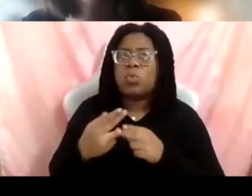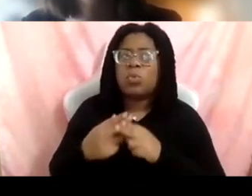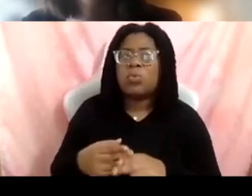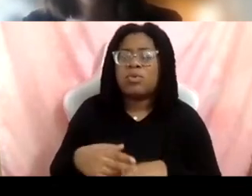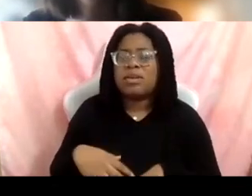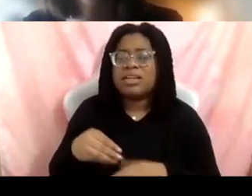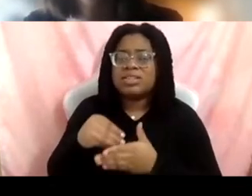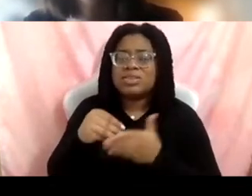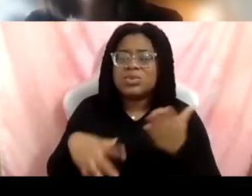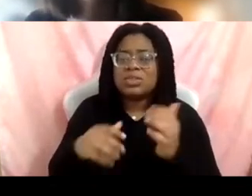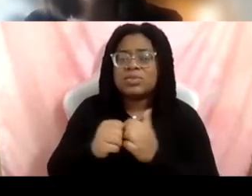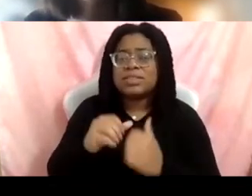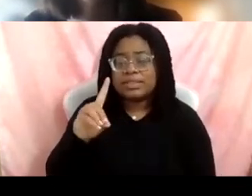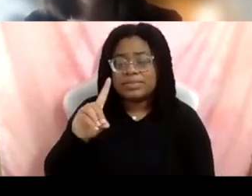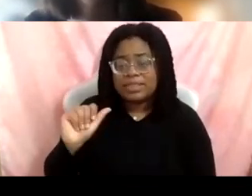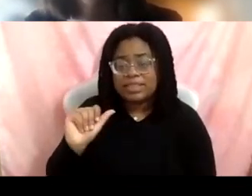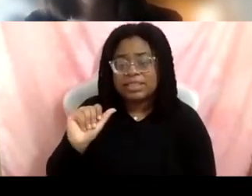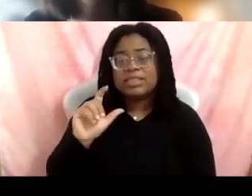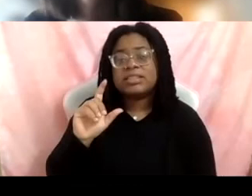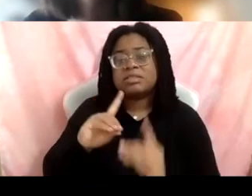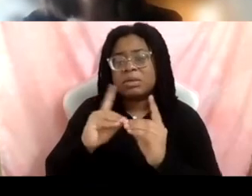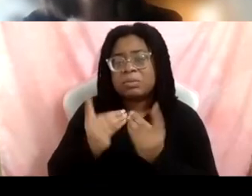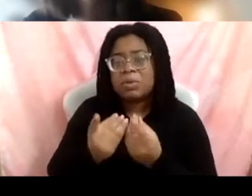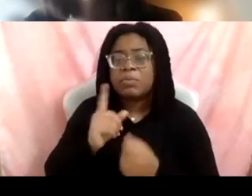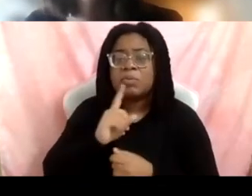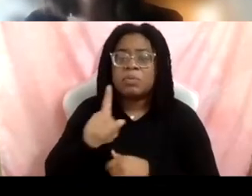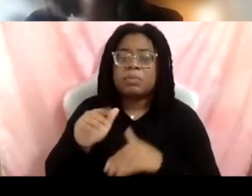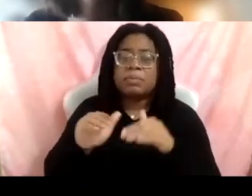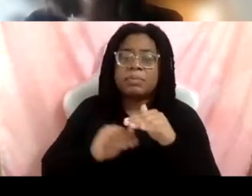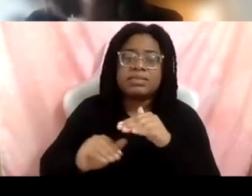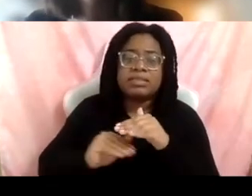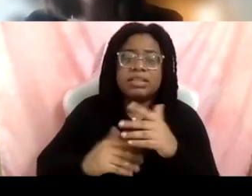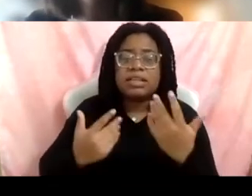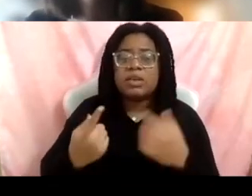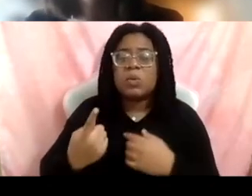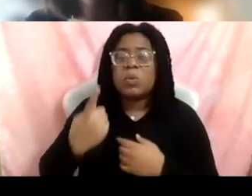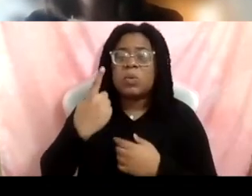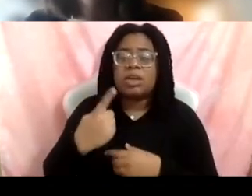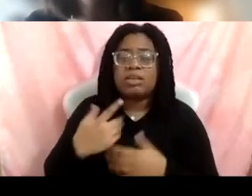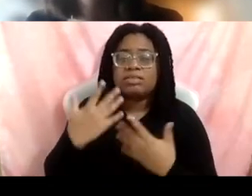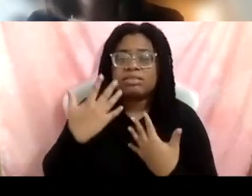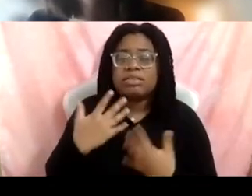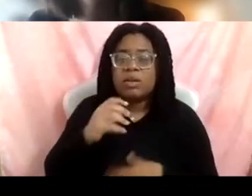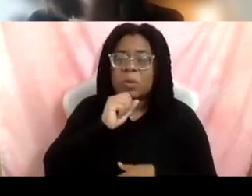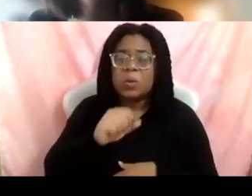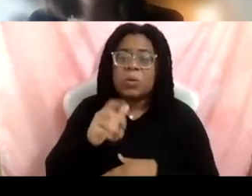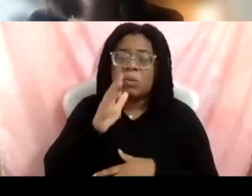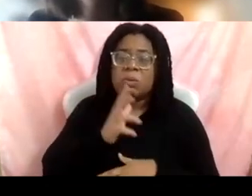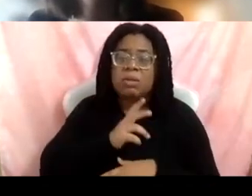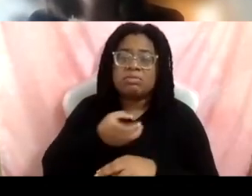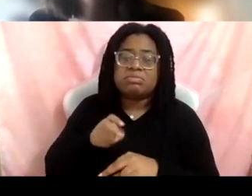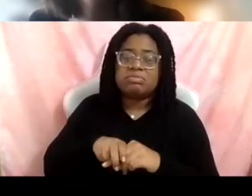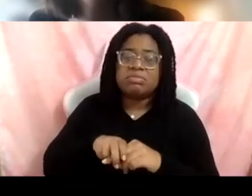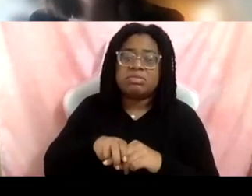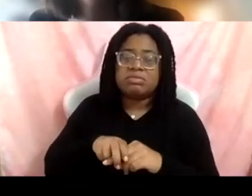Students with Disabilities department, which was basically one sad old lady sitting by herself in a windowless